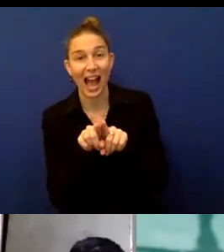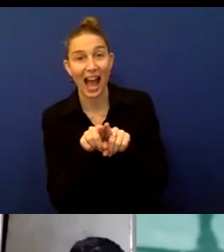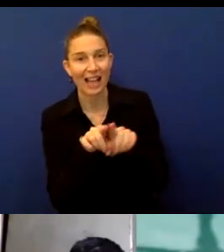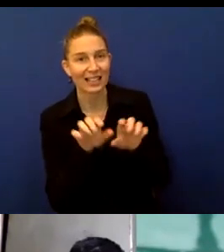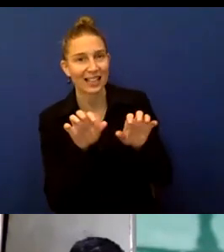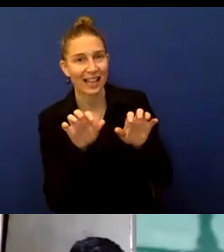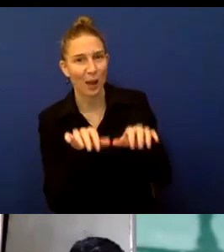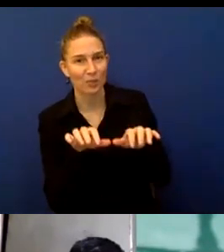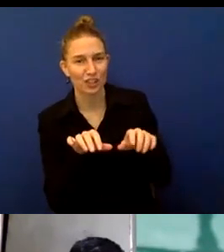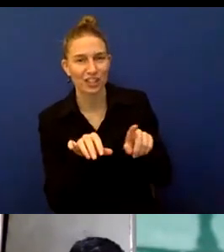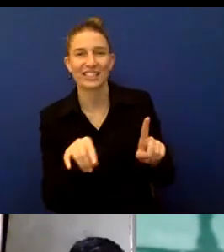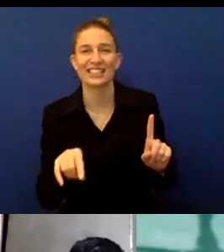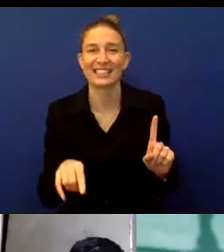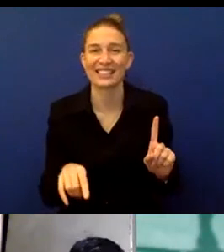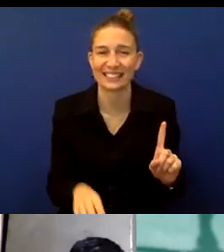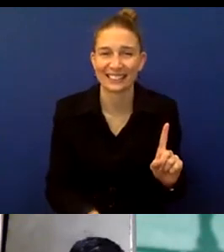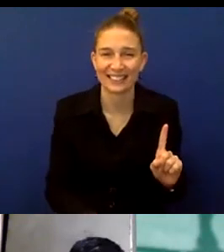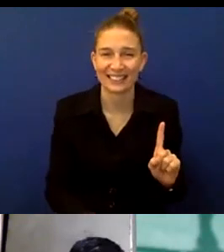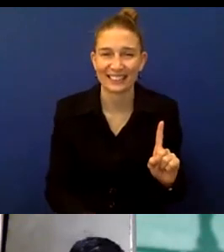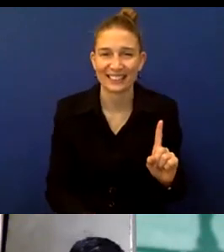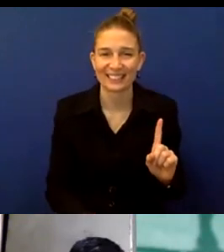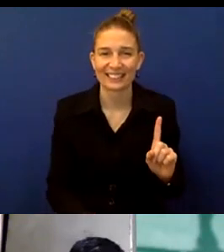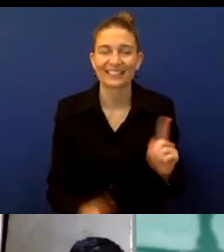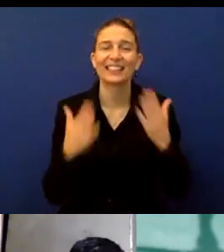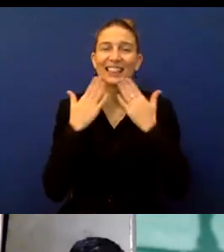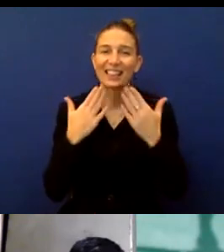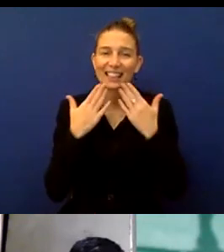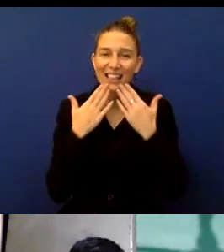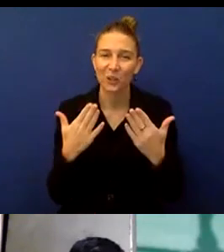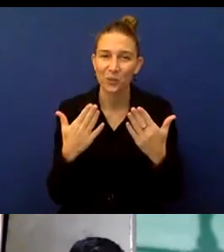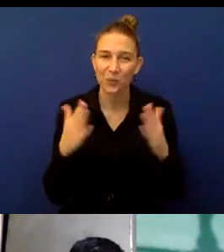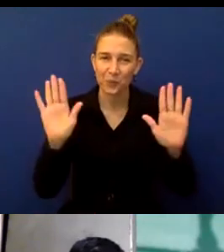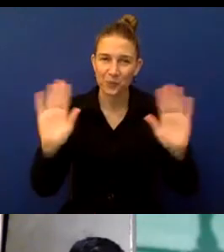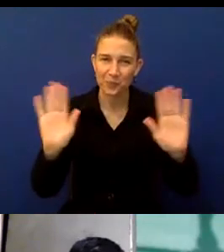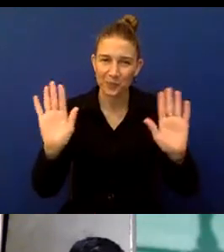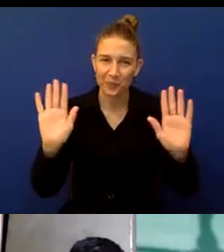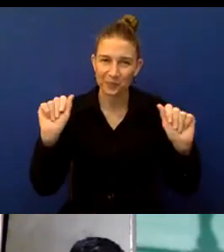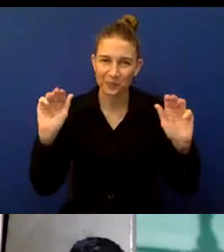Bye-bye, everyone. Hi.